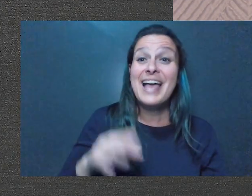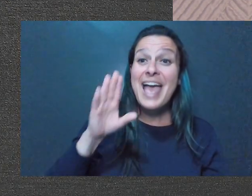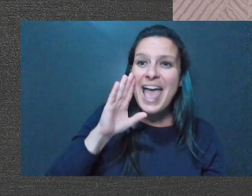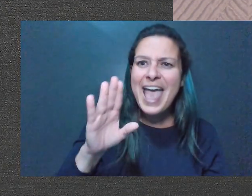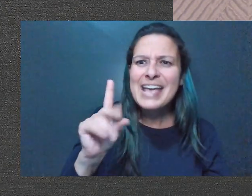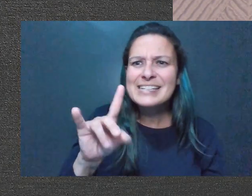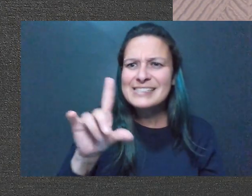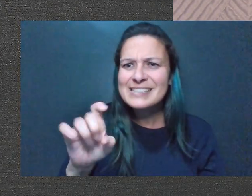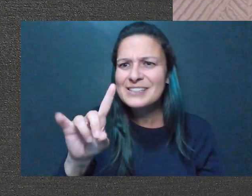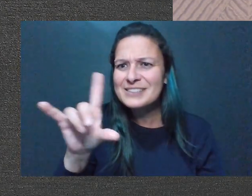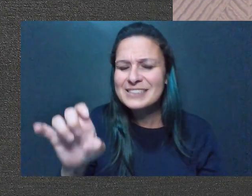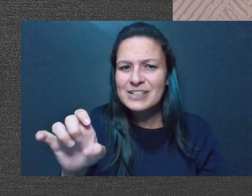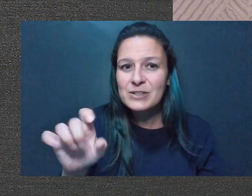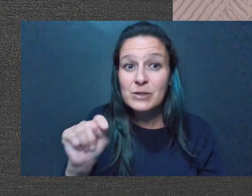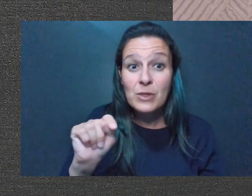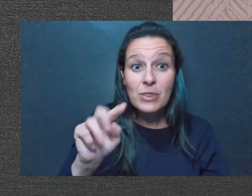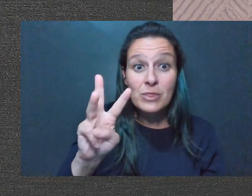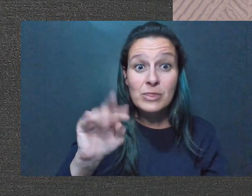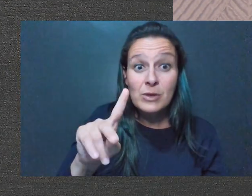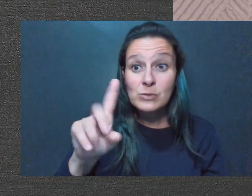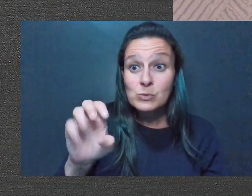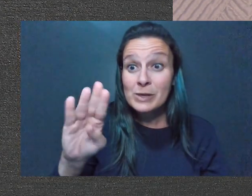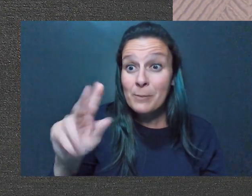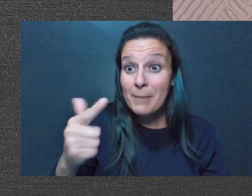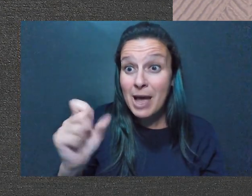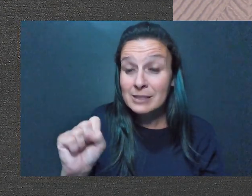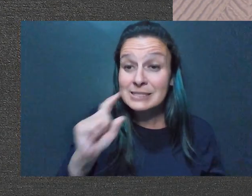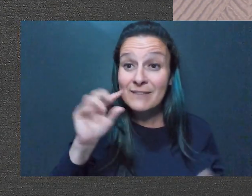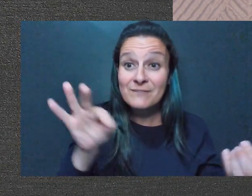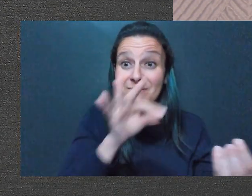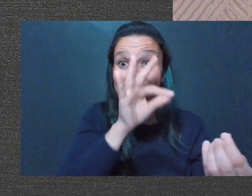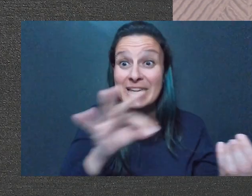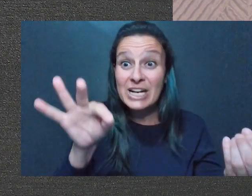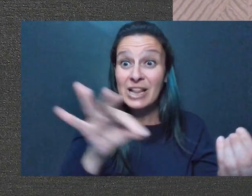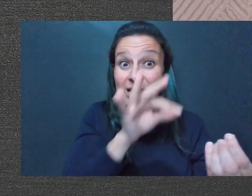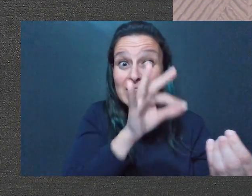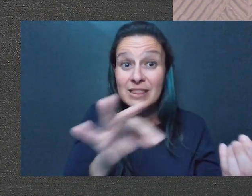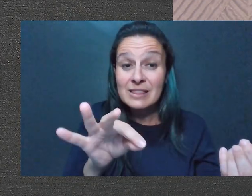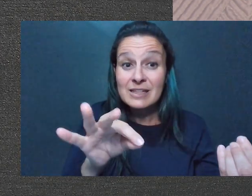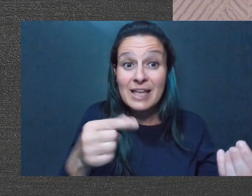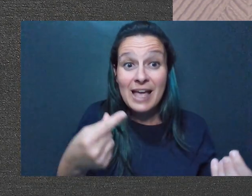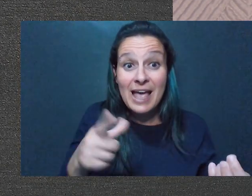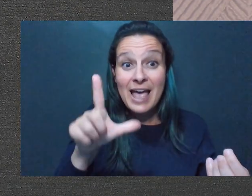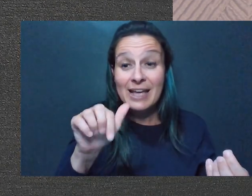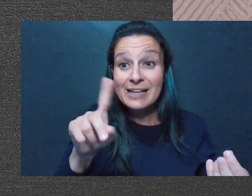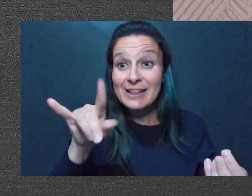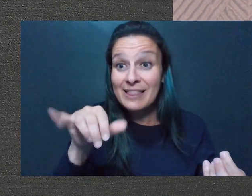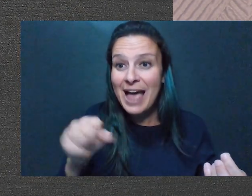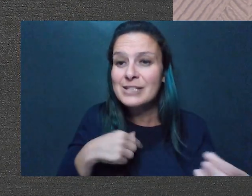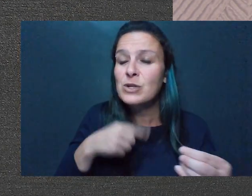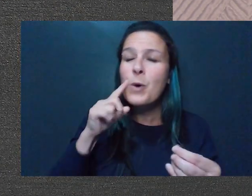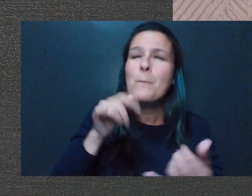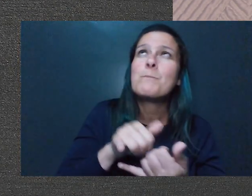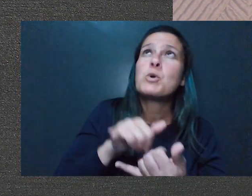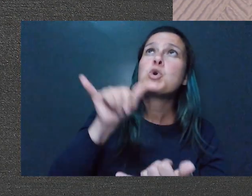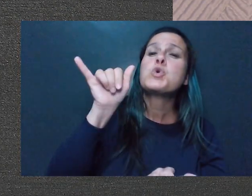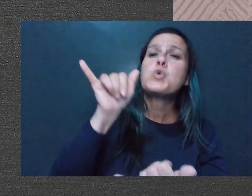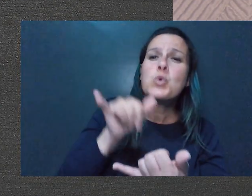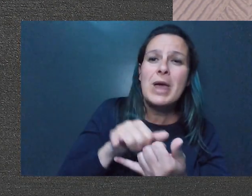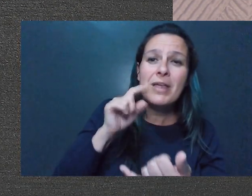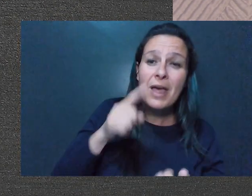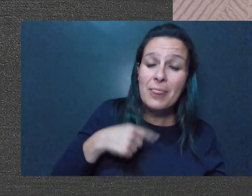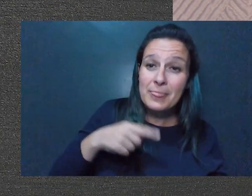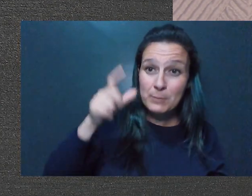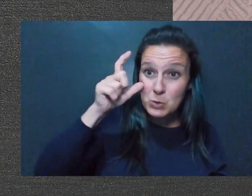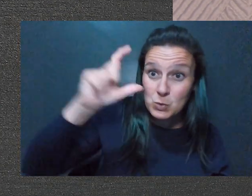diddle, the twiddlebugs fiddle, and Gladys moos at the moon. Barkley barks